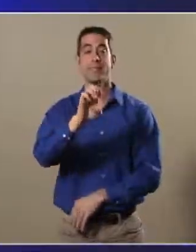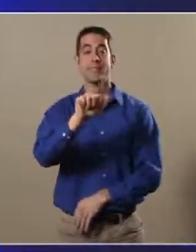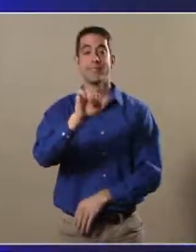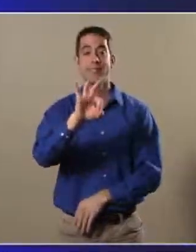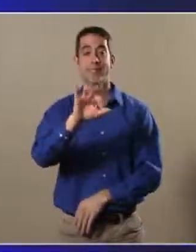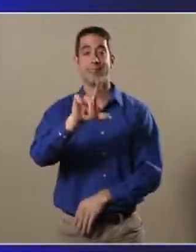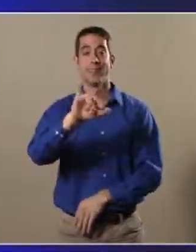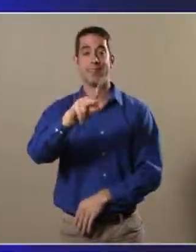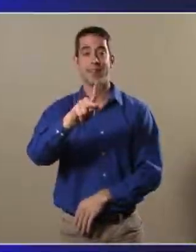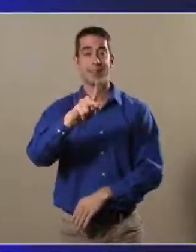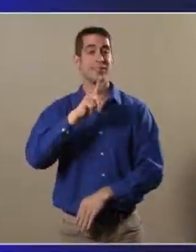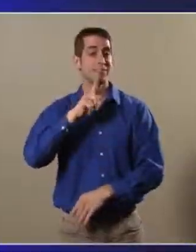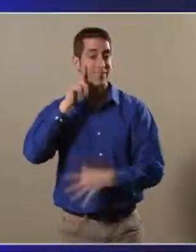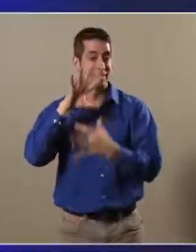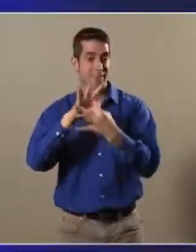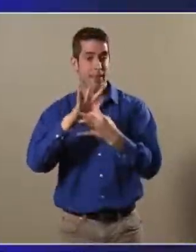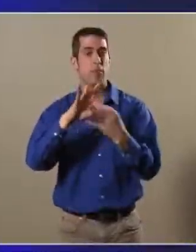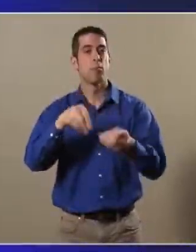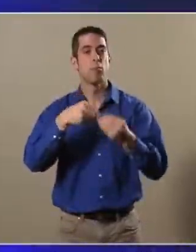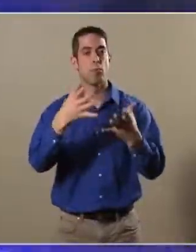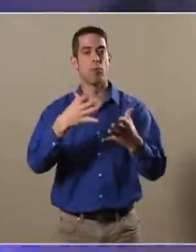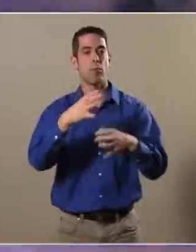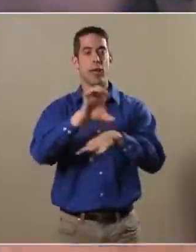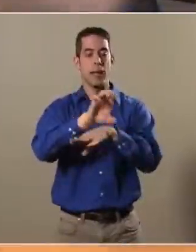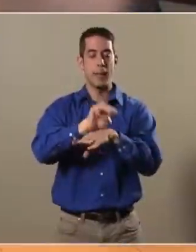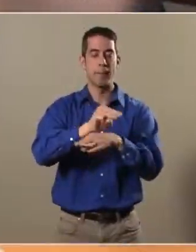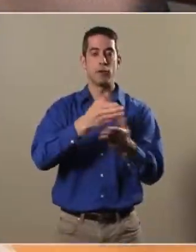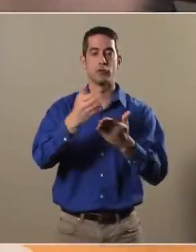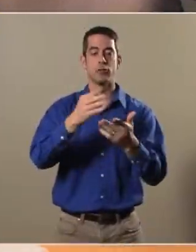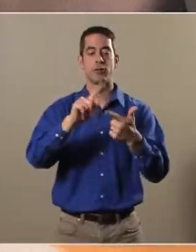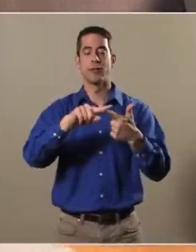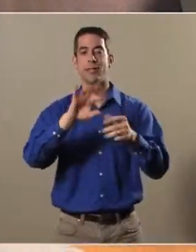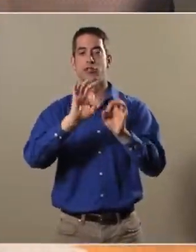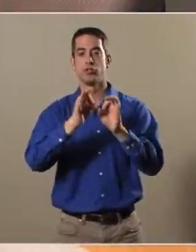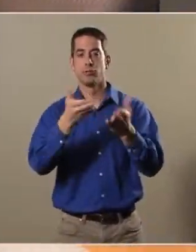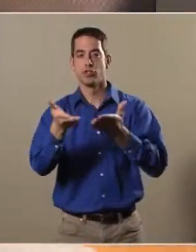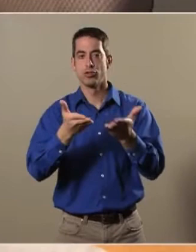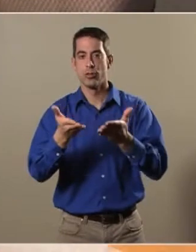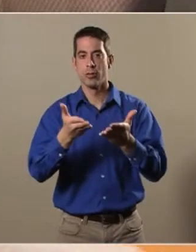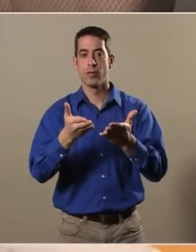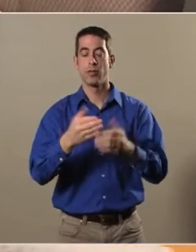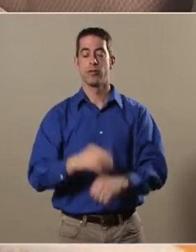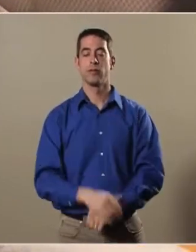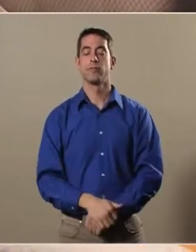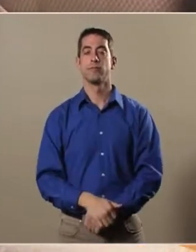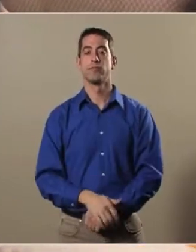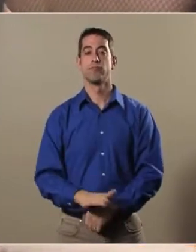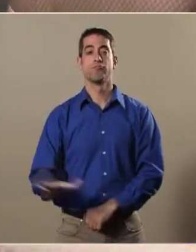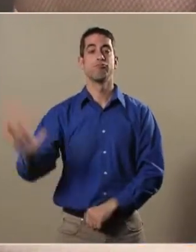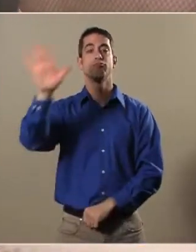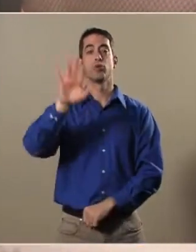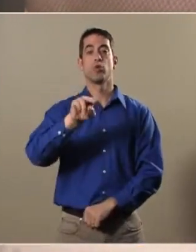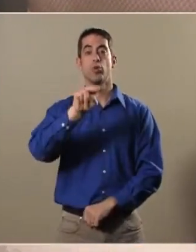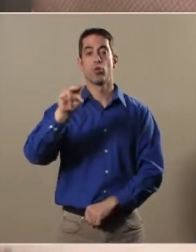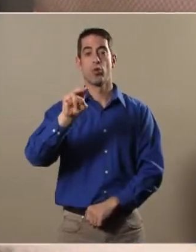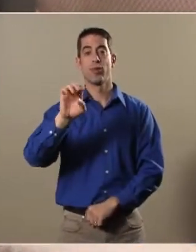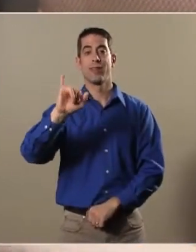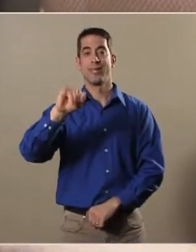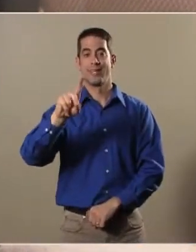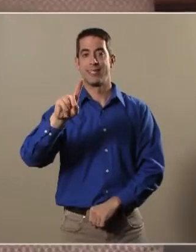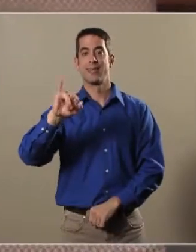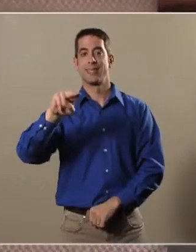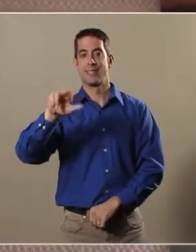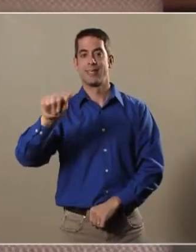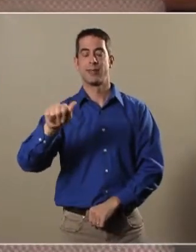sign language interpreting and case coordination services throughout Northeast Indiana. Interpreting services are provided on a fee-for-service